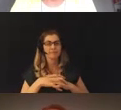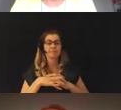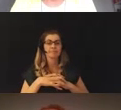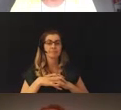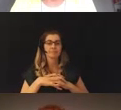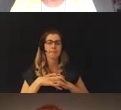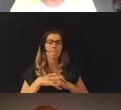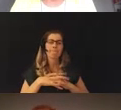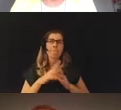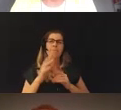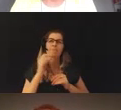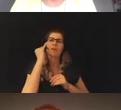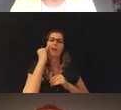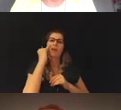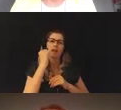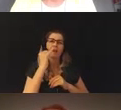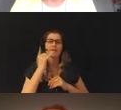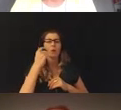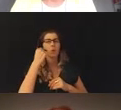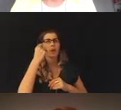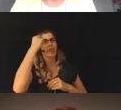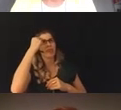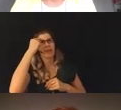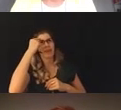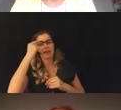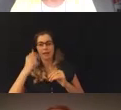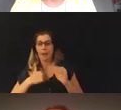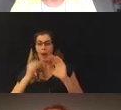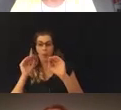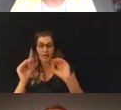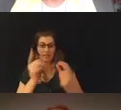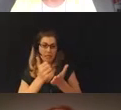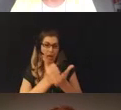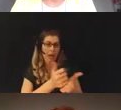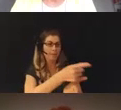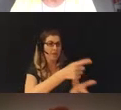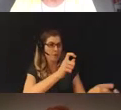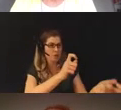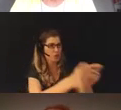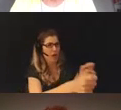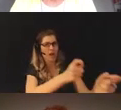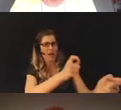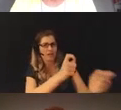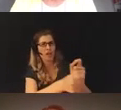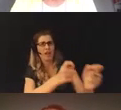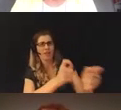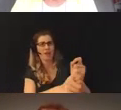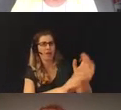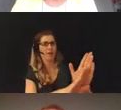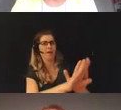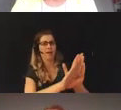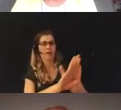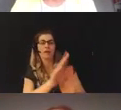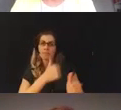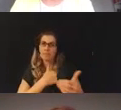And I think that if we employ transformative approaches to pedagogy into our classrooms, and we begin to work with students, with communities, instead